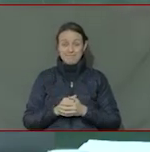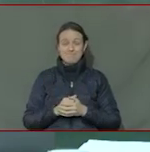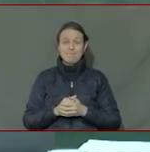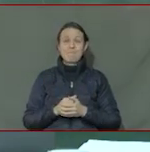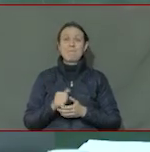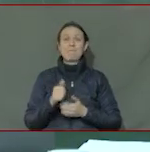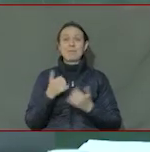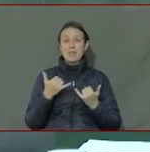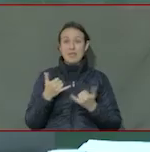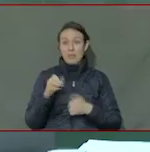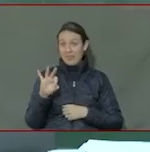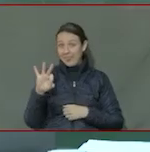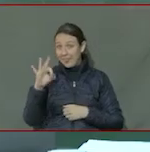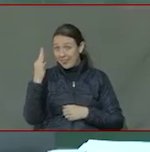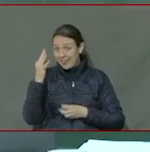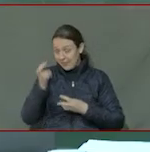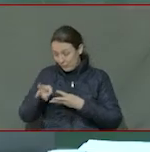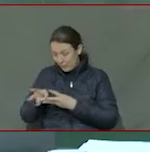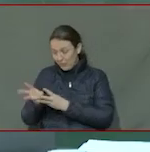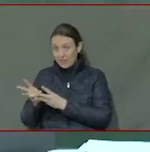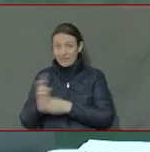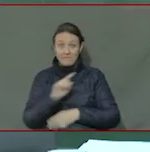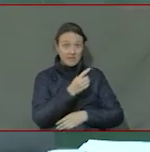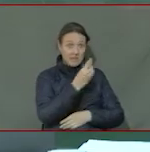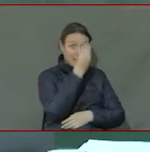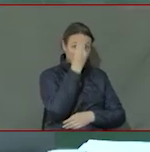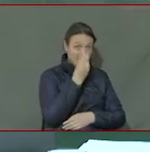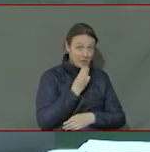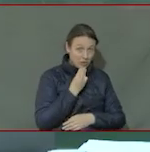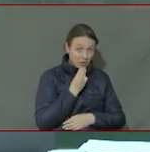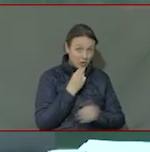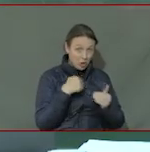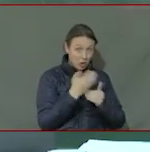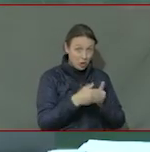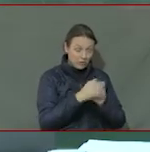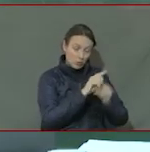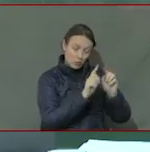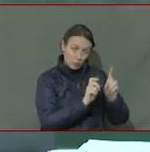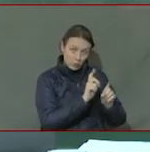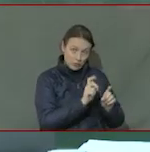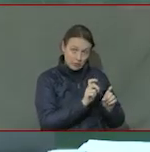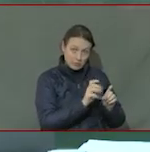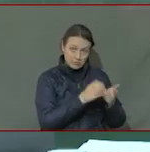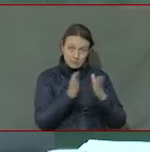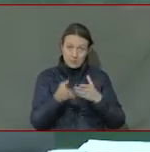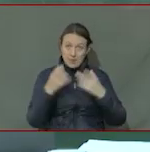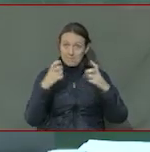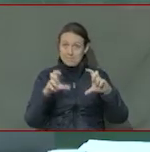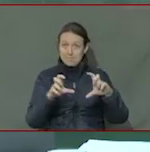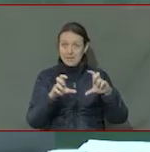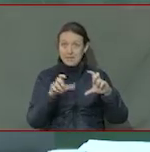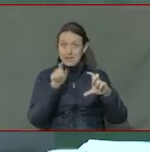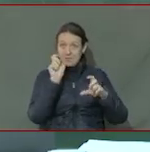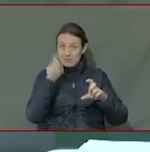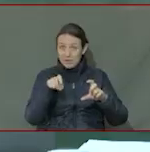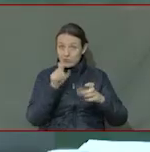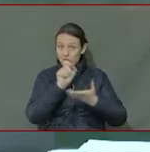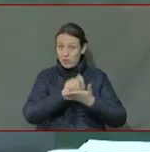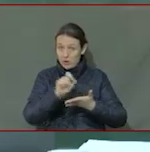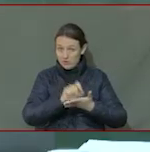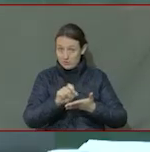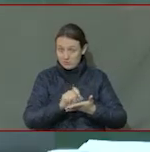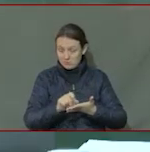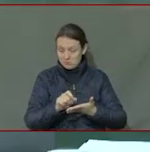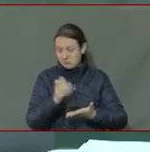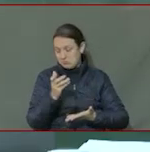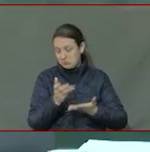way, so now the third way they can ask it. The first way is they give a diagram like this and they ask questions. Second way is a paragraph question. Let's